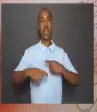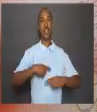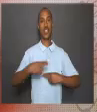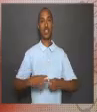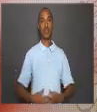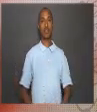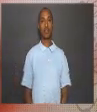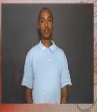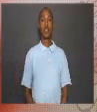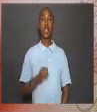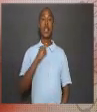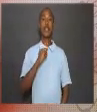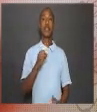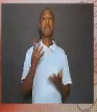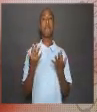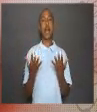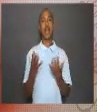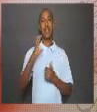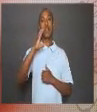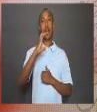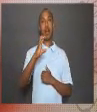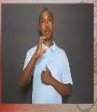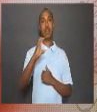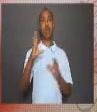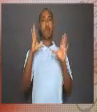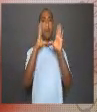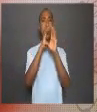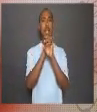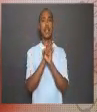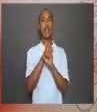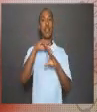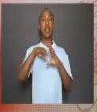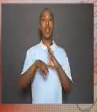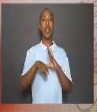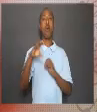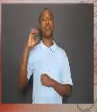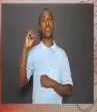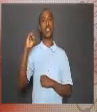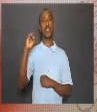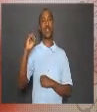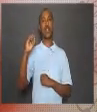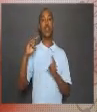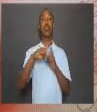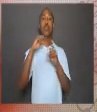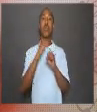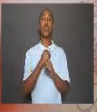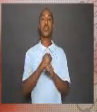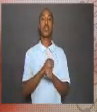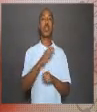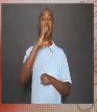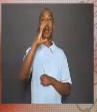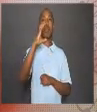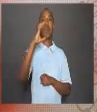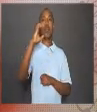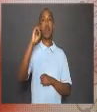reaction is burning carbon completely in oxygen to produce